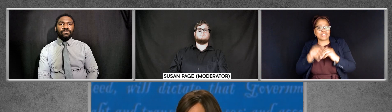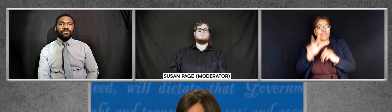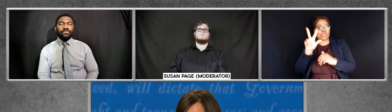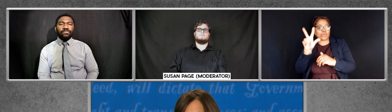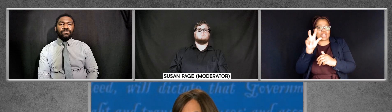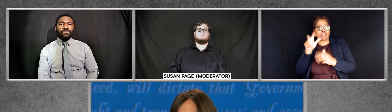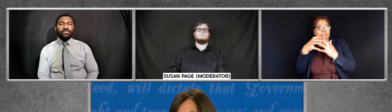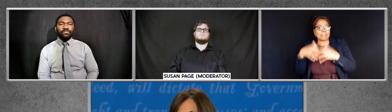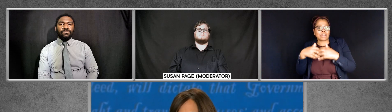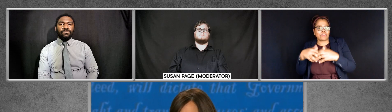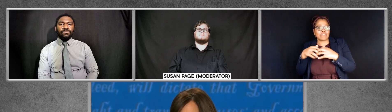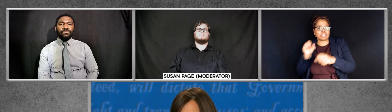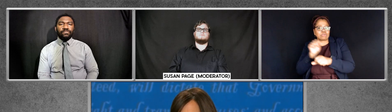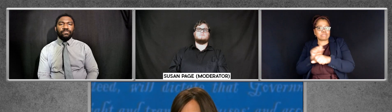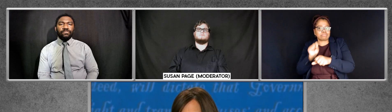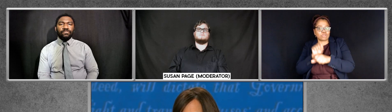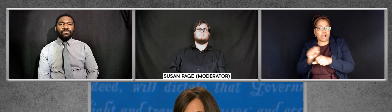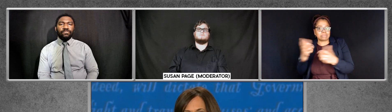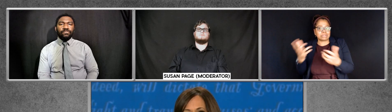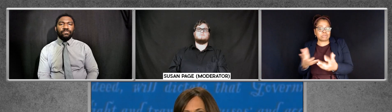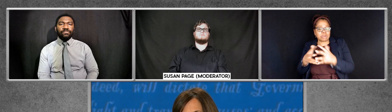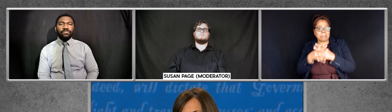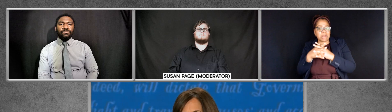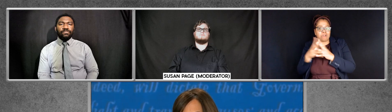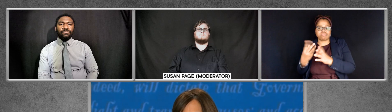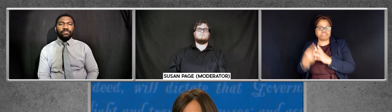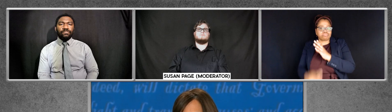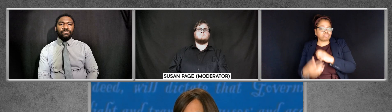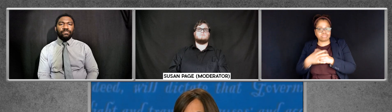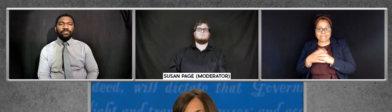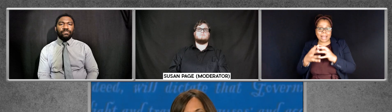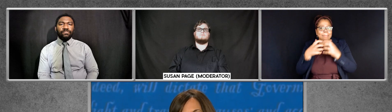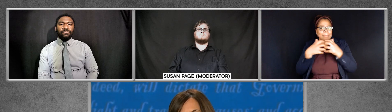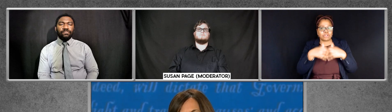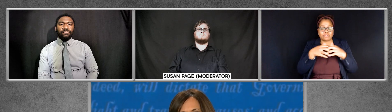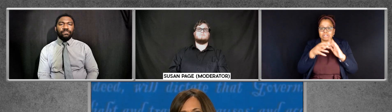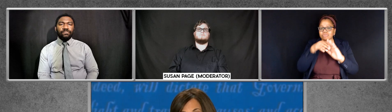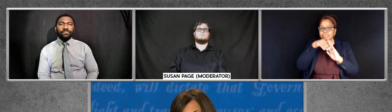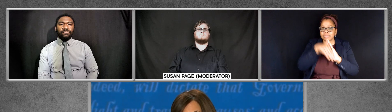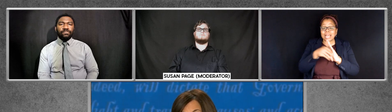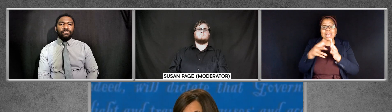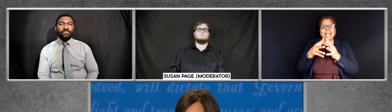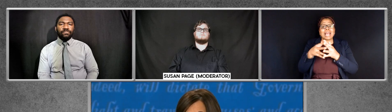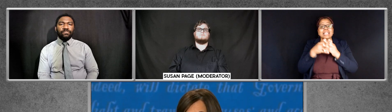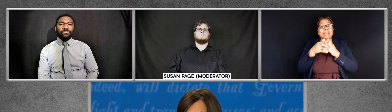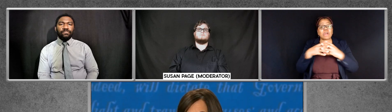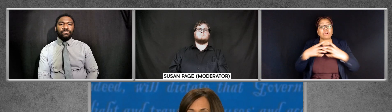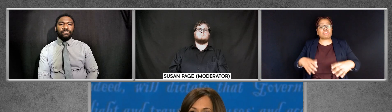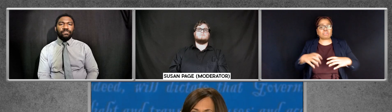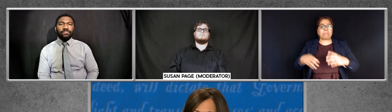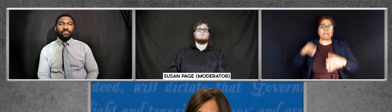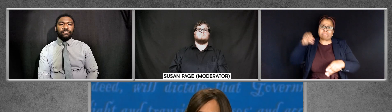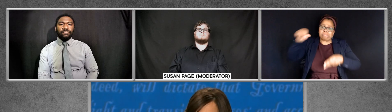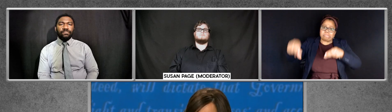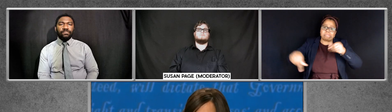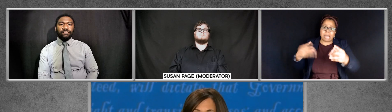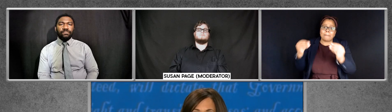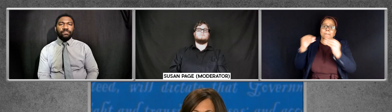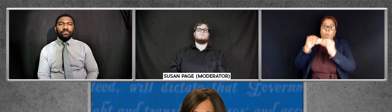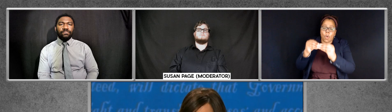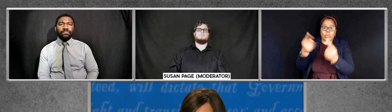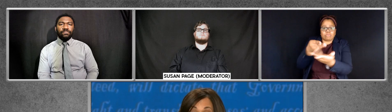manufacturing jobs and a manufacturing recession, and the American consumer paying thousands of dollars more for goods because of that